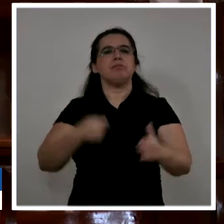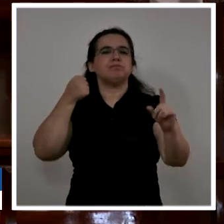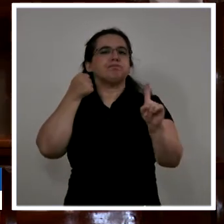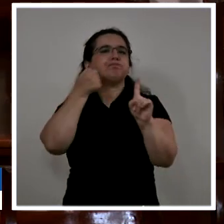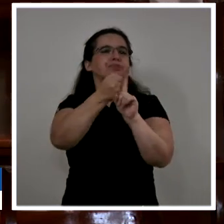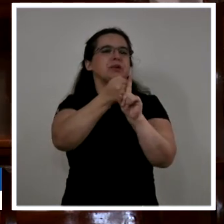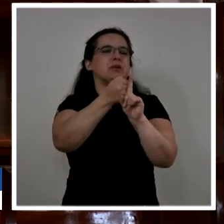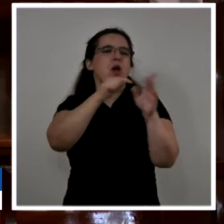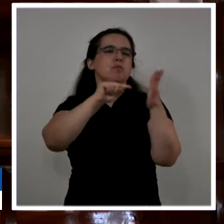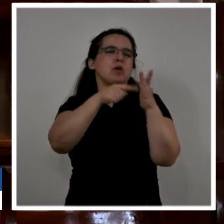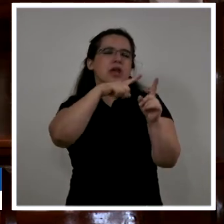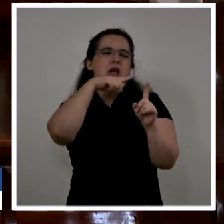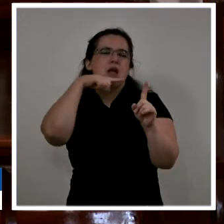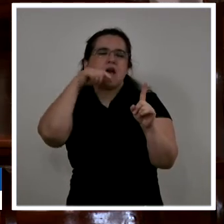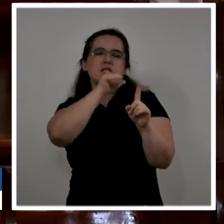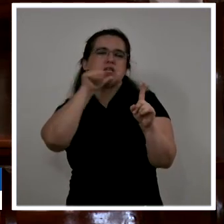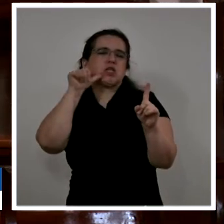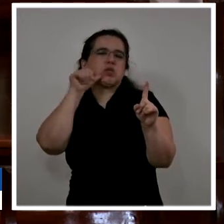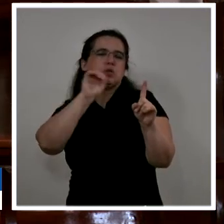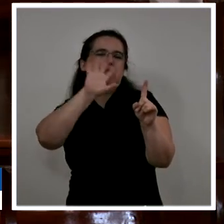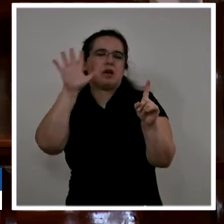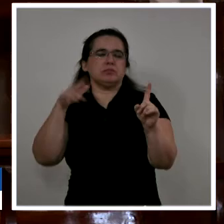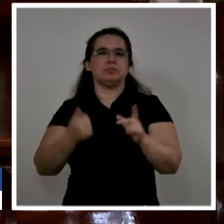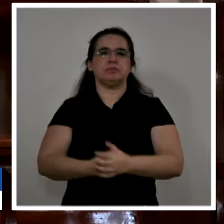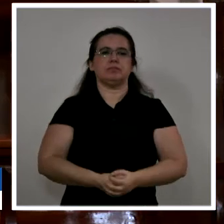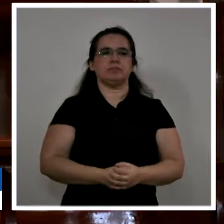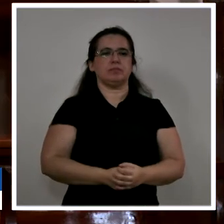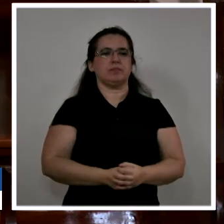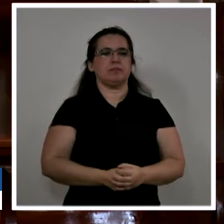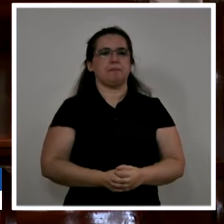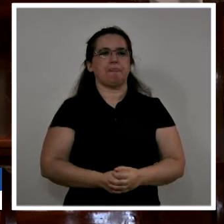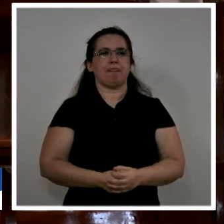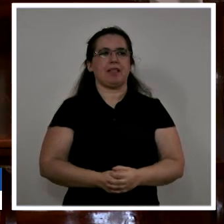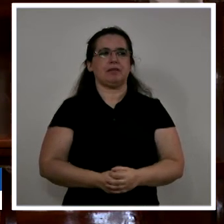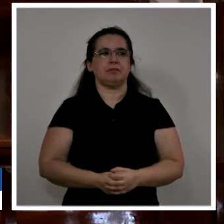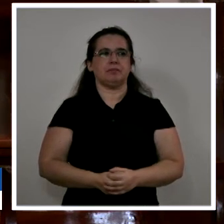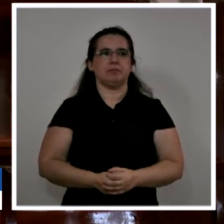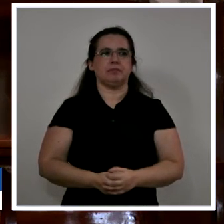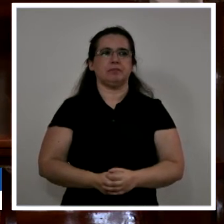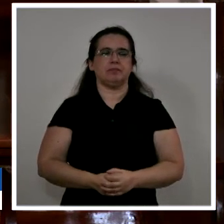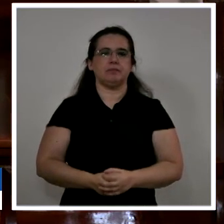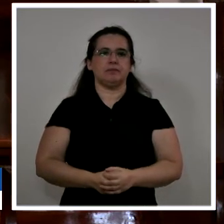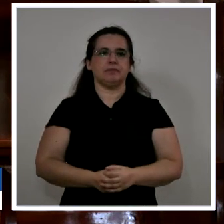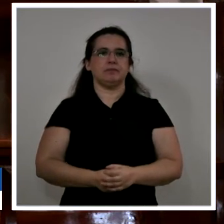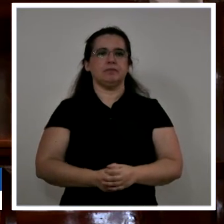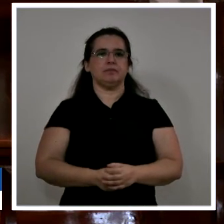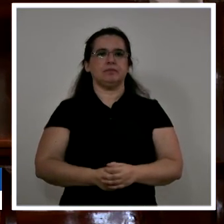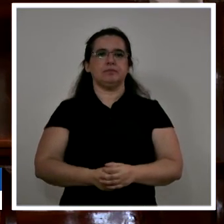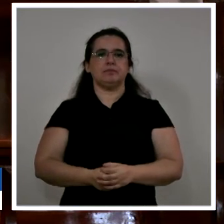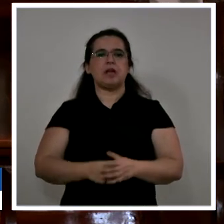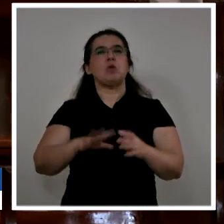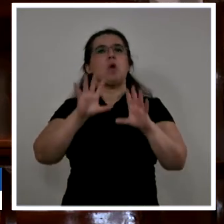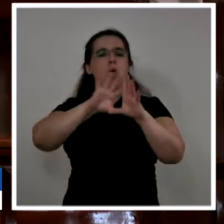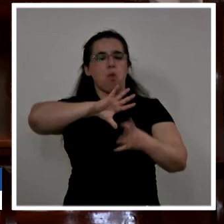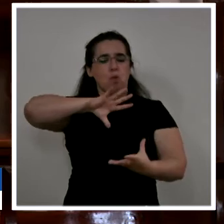ponto azul pálido. Our planet is a lonely speck in the great enveloping cosmic dark. O nosso planeta